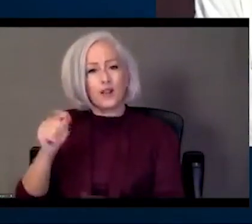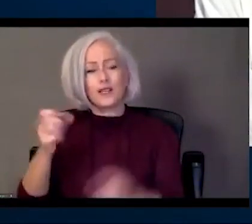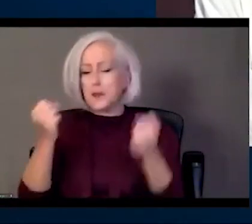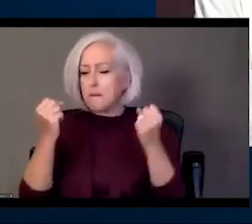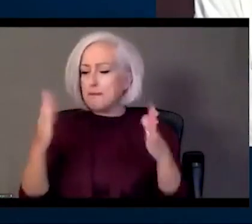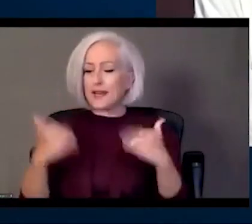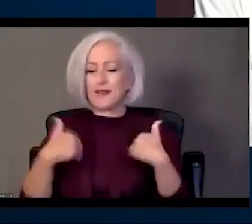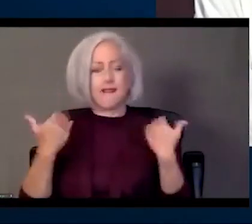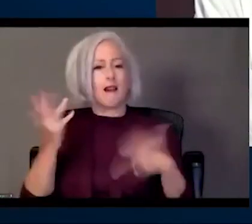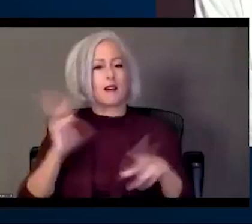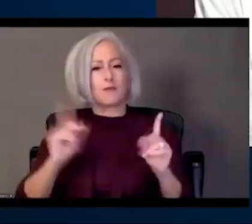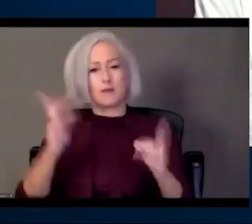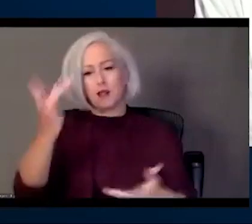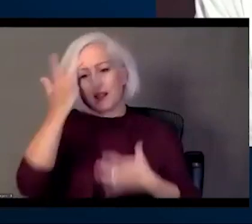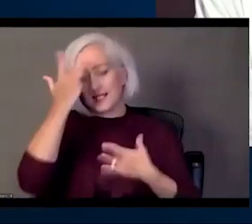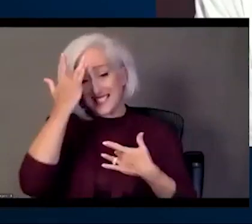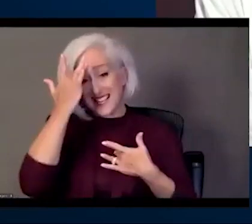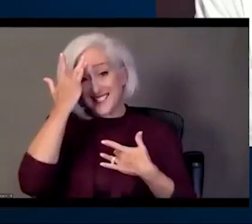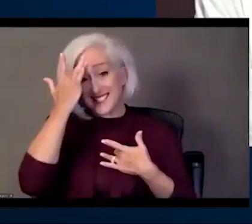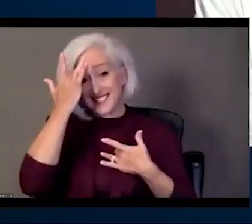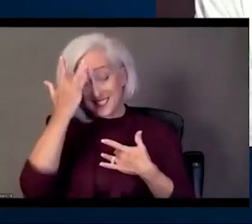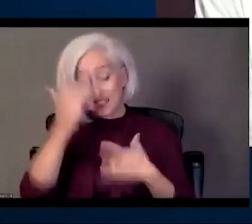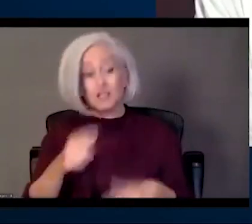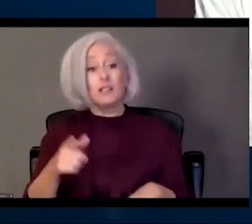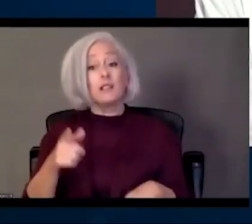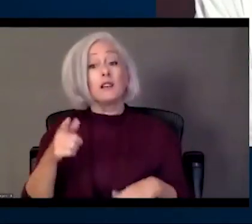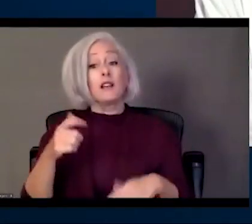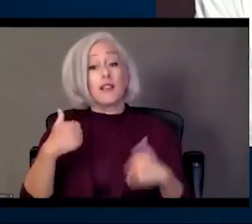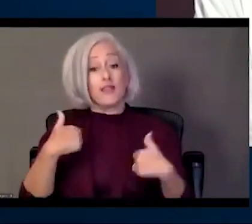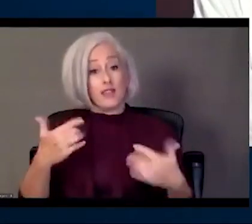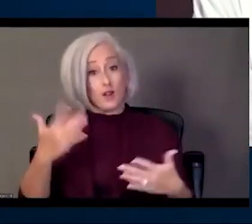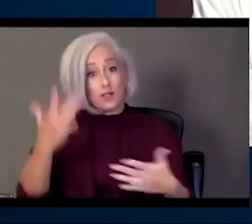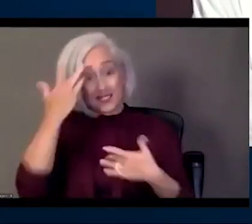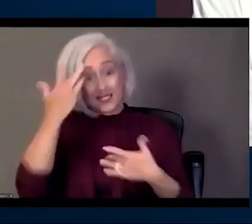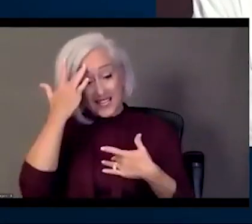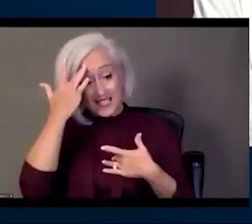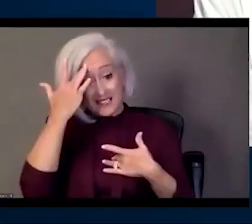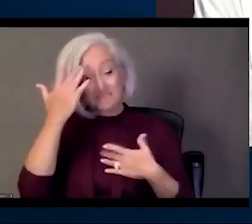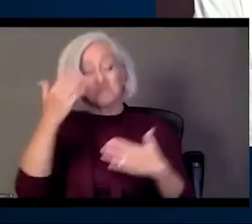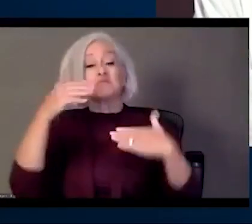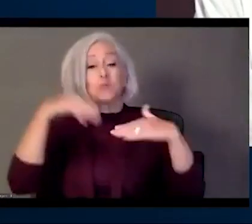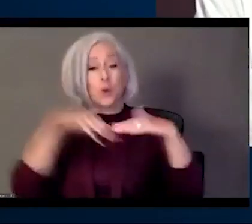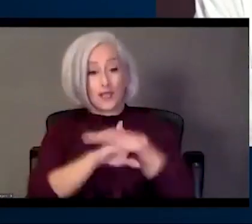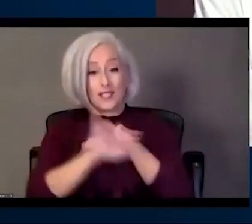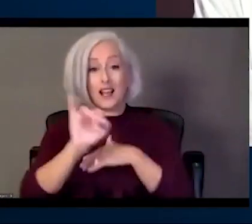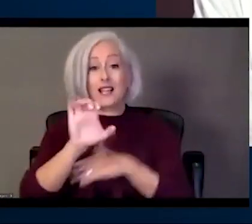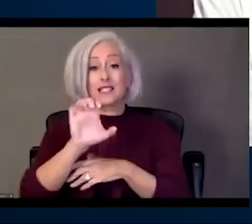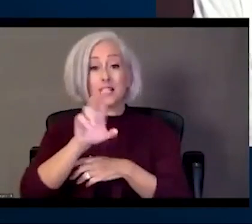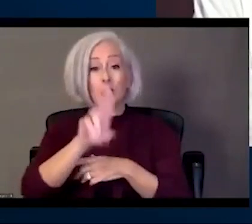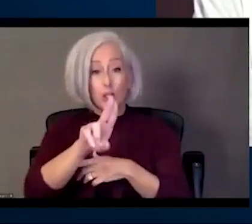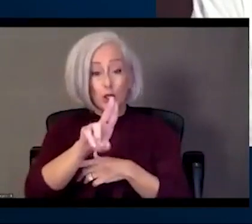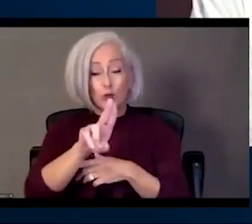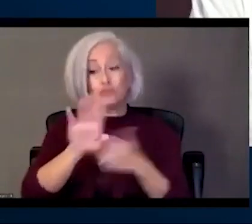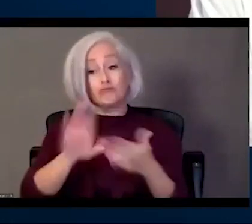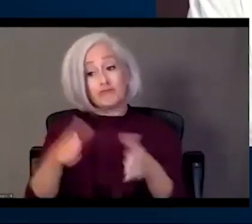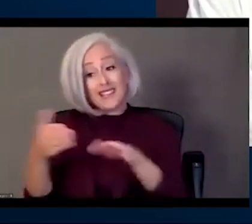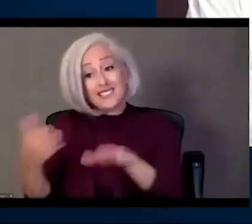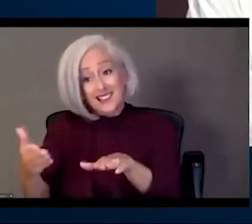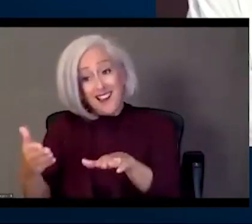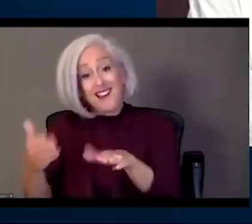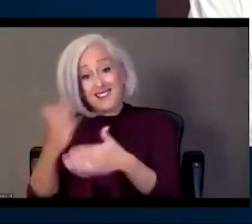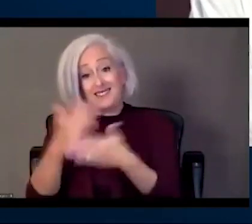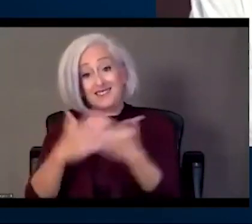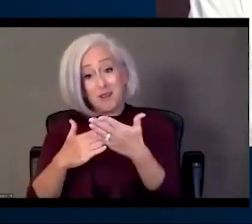and not only are they getting sick, but they're coming in the ICU and some of them are dying. So the risks are much higher with the Delta variant, I think, for young